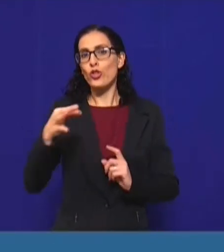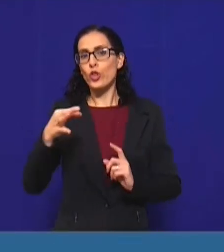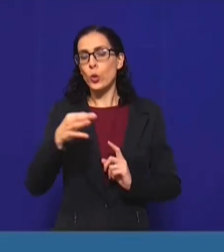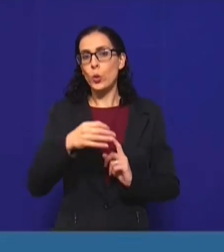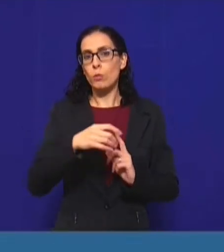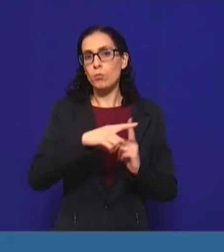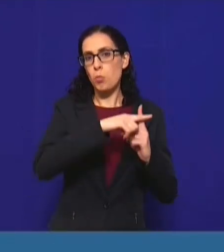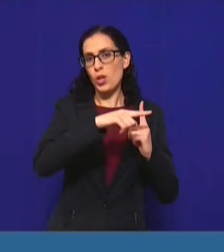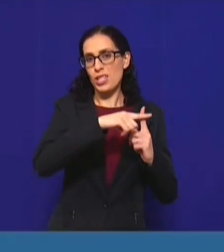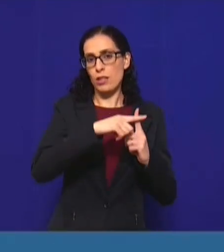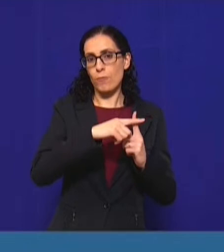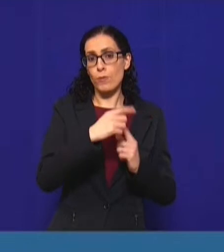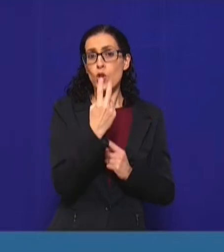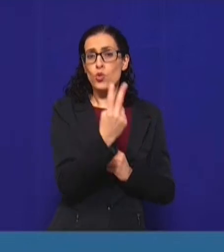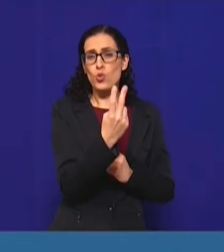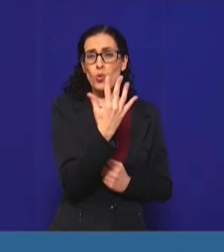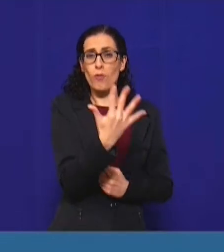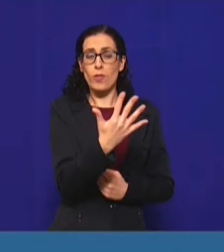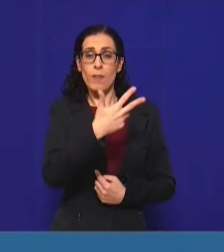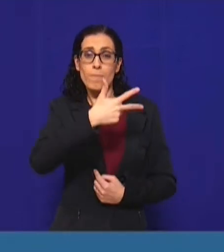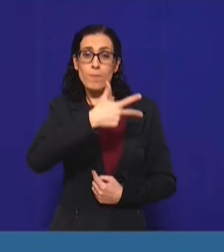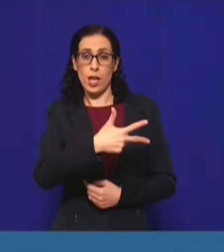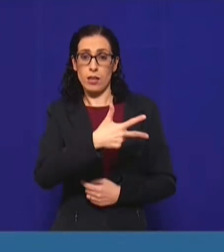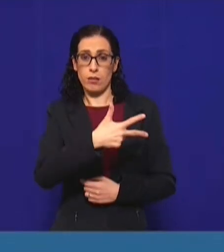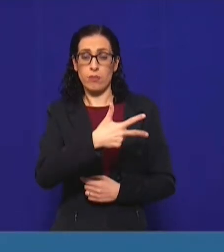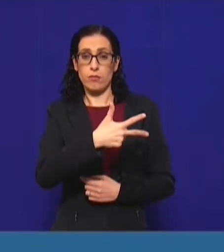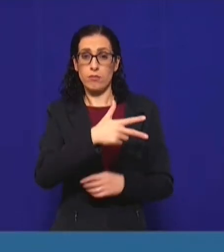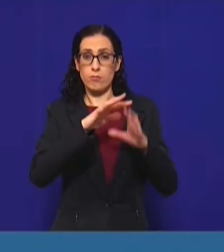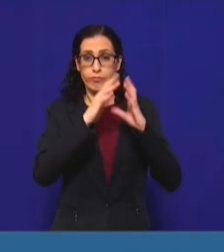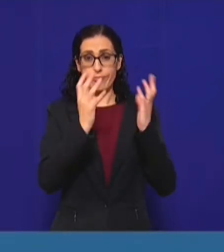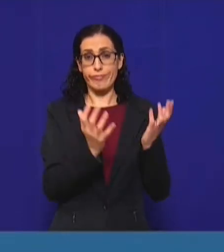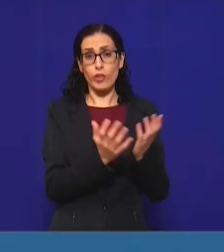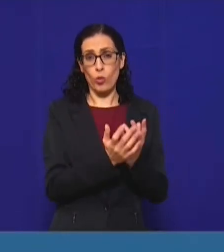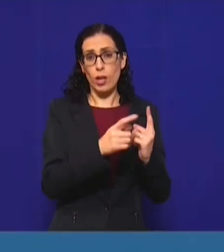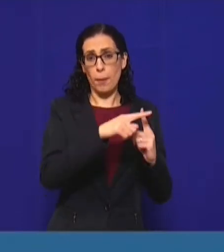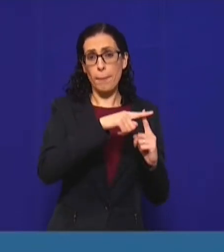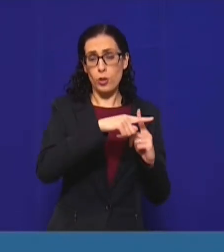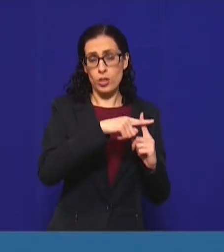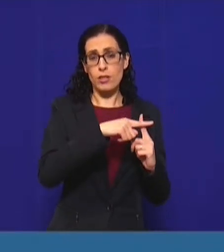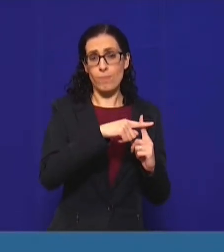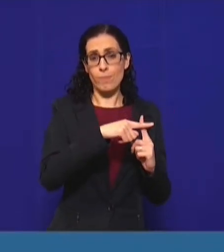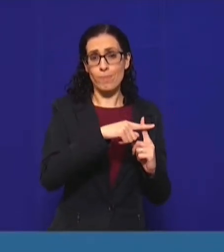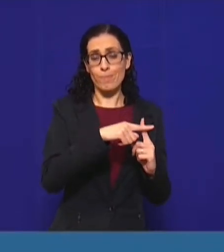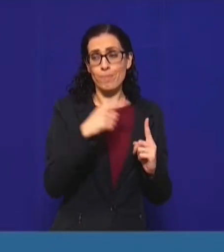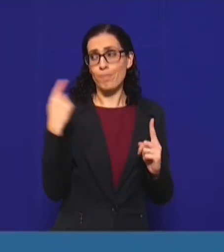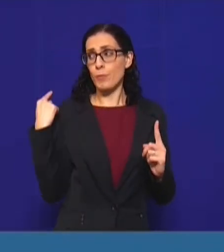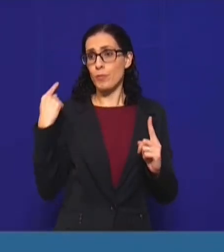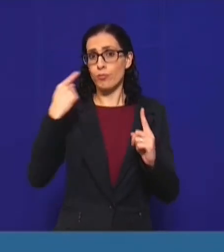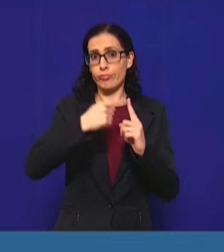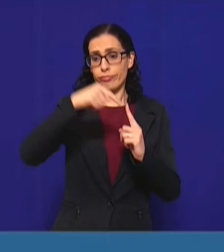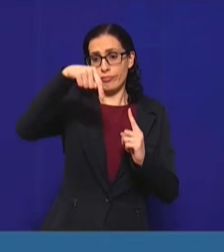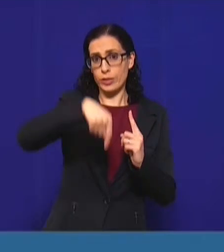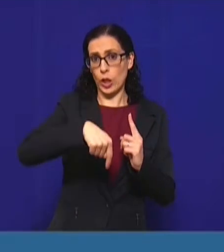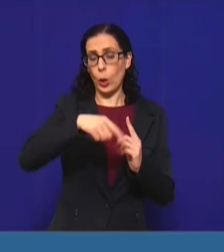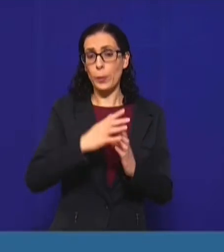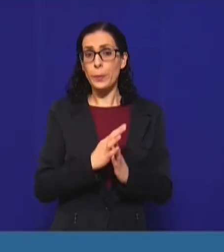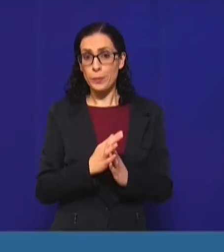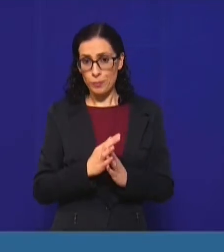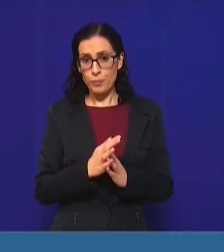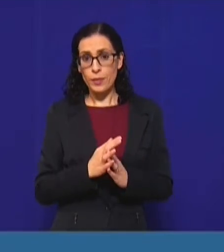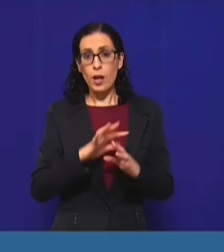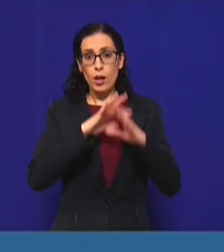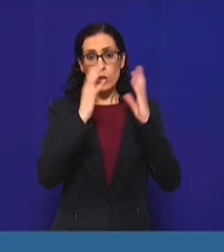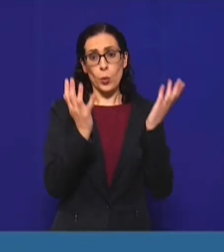is that we had 258 cases in total over the past 24 hours, so the total number of cases is